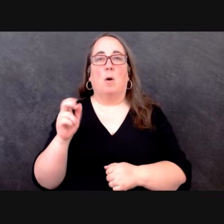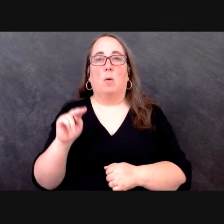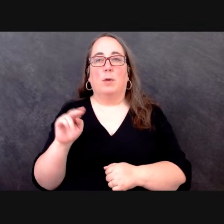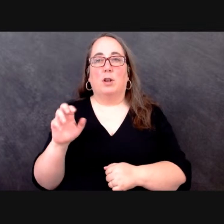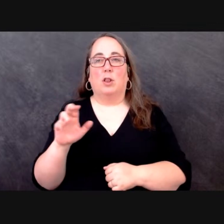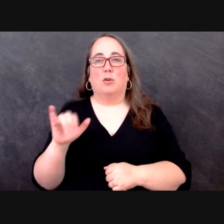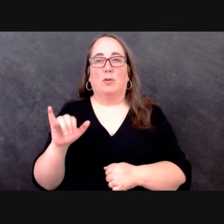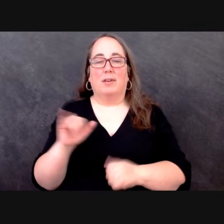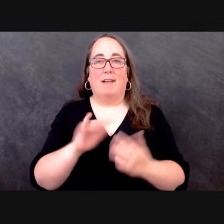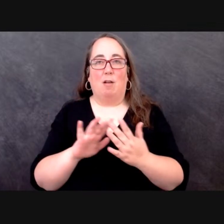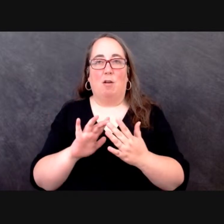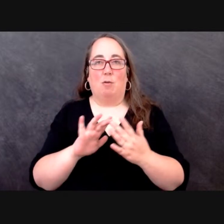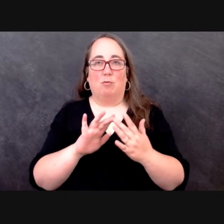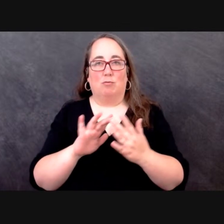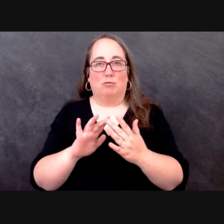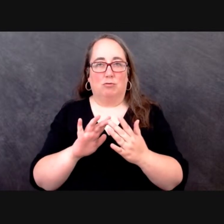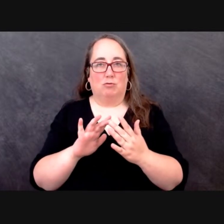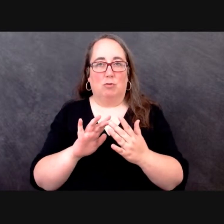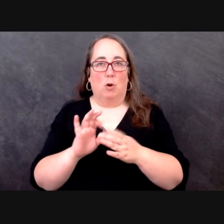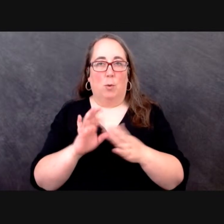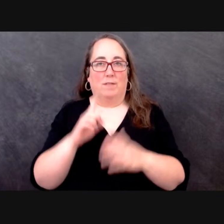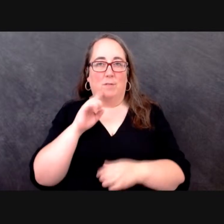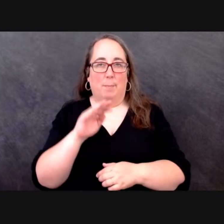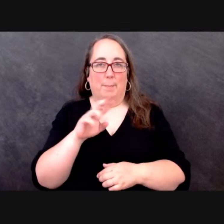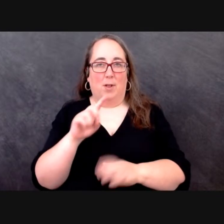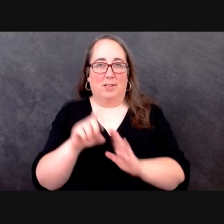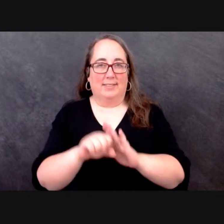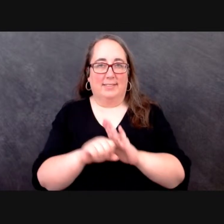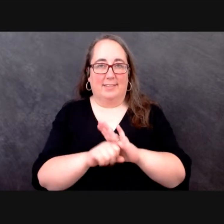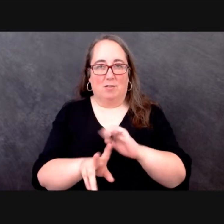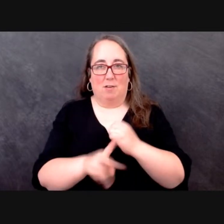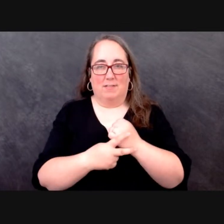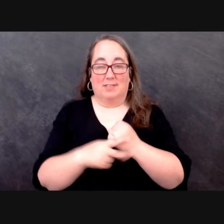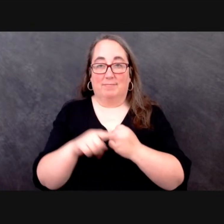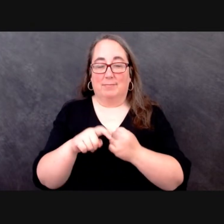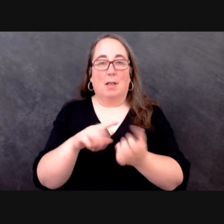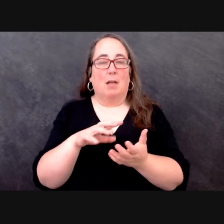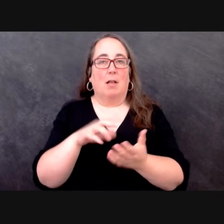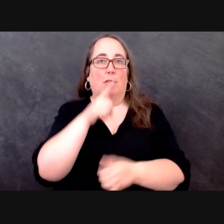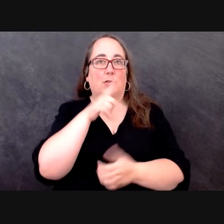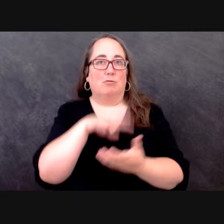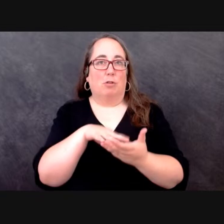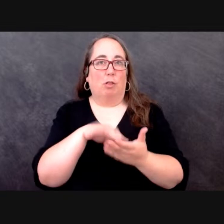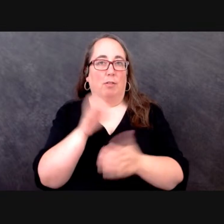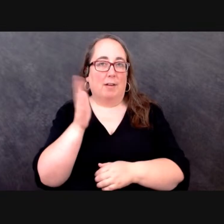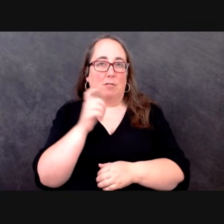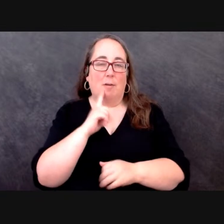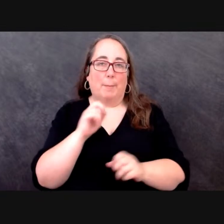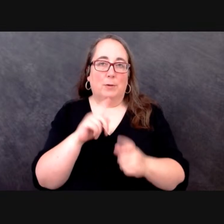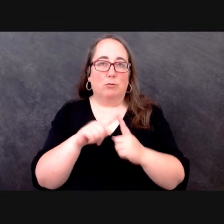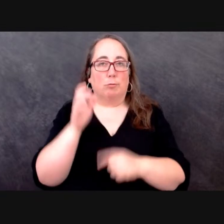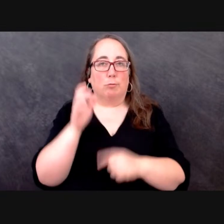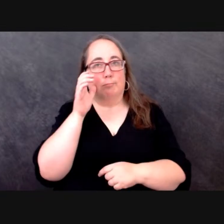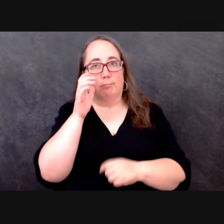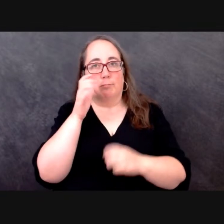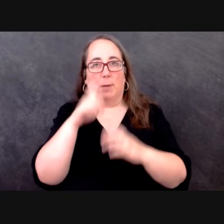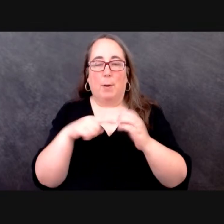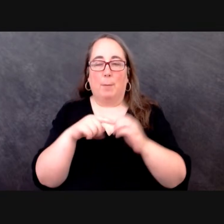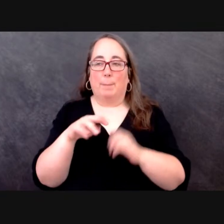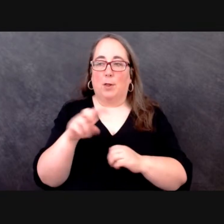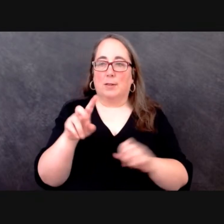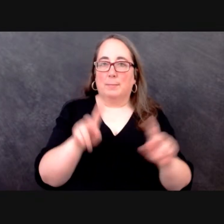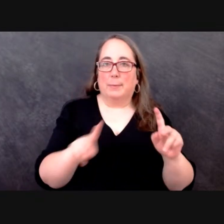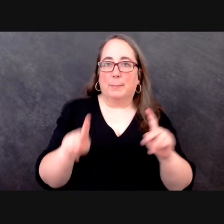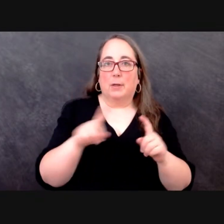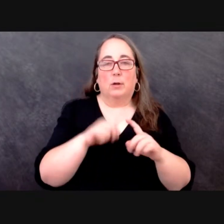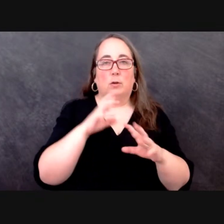the Outreach Coordinator at the Maryland State Archives. These Lunch and Learn lectures are an opportunity to hear stories of Maryland's people and to